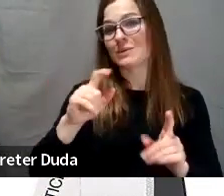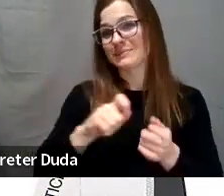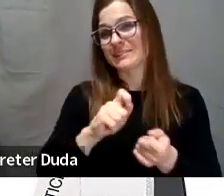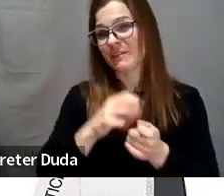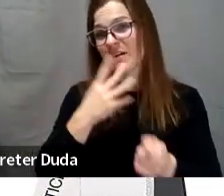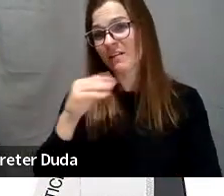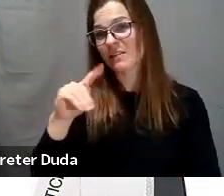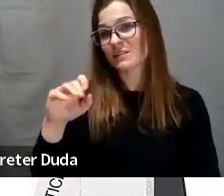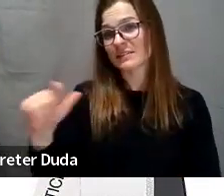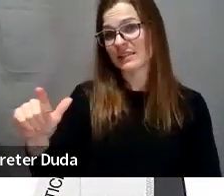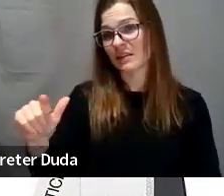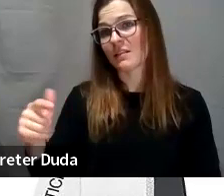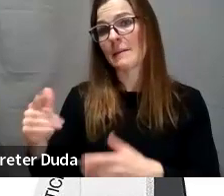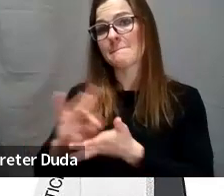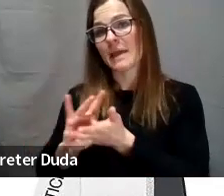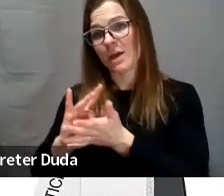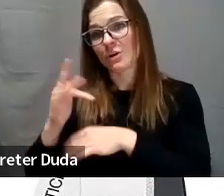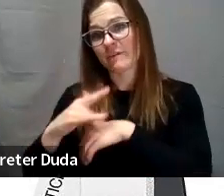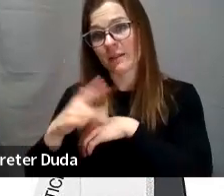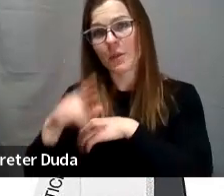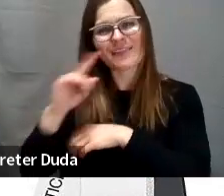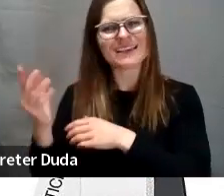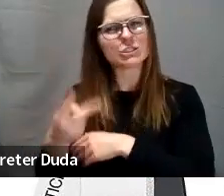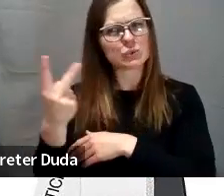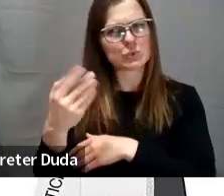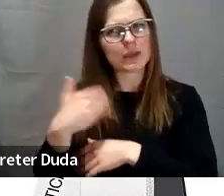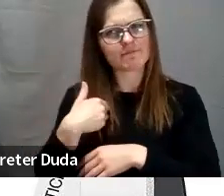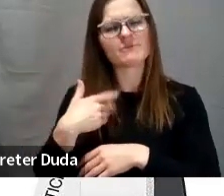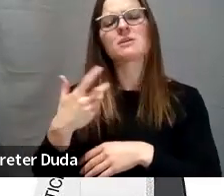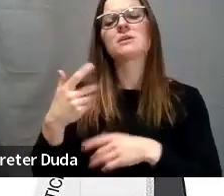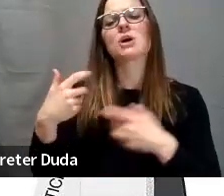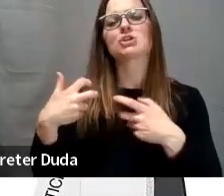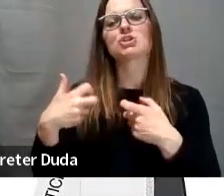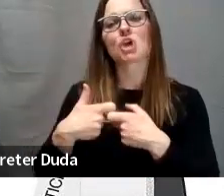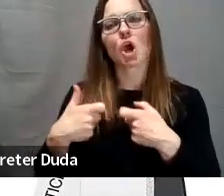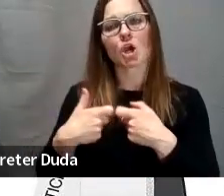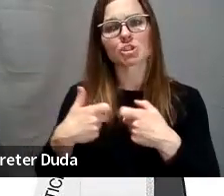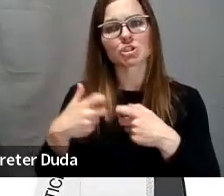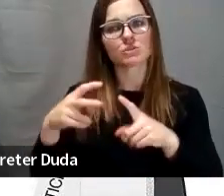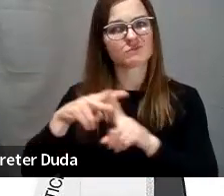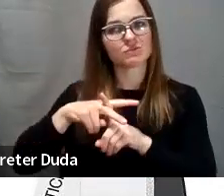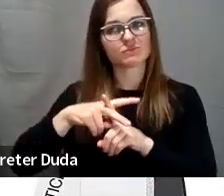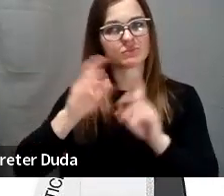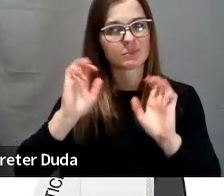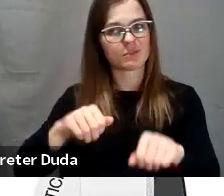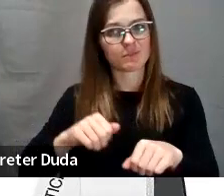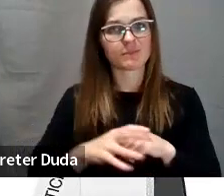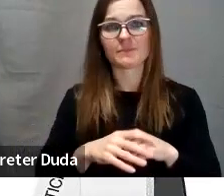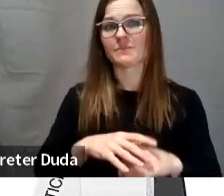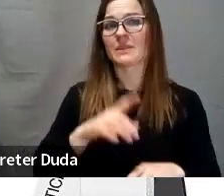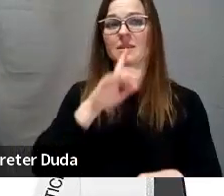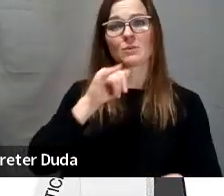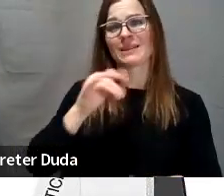has a battery. I believe it comes with 2 batteries, a charging pack. And this is really, it makes it